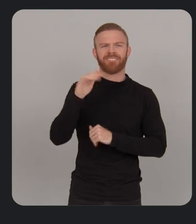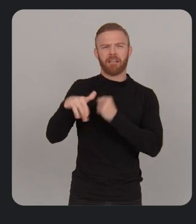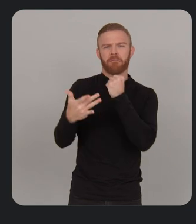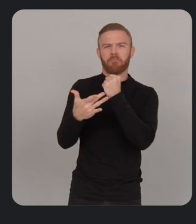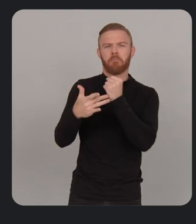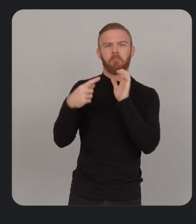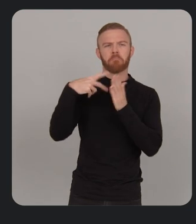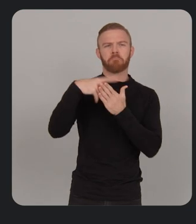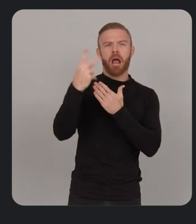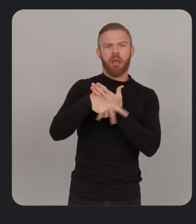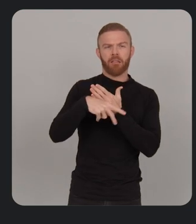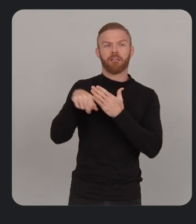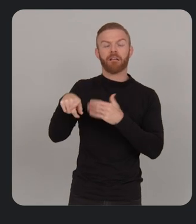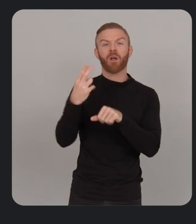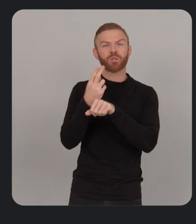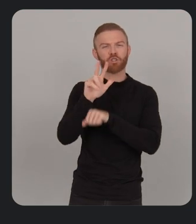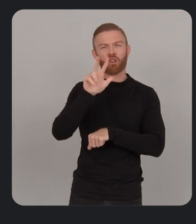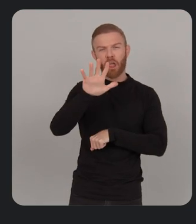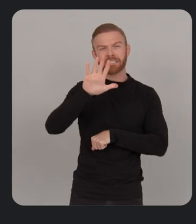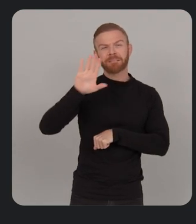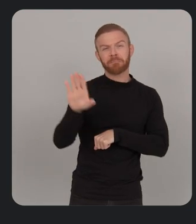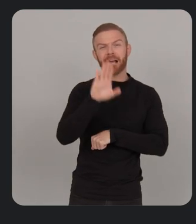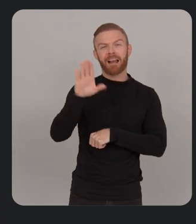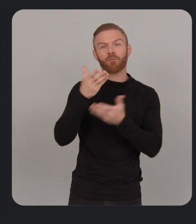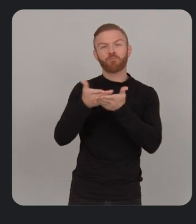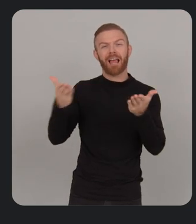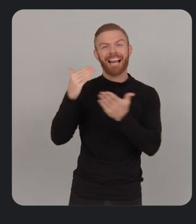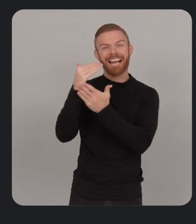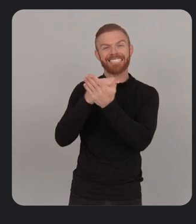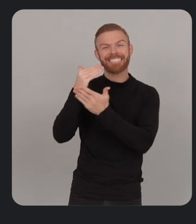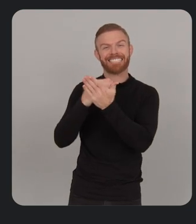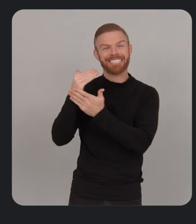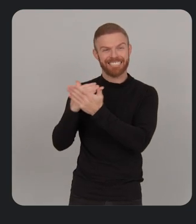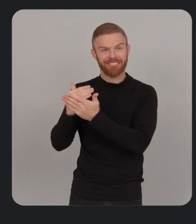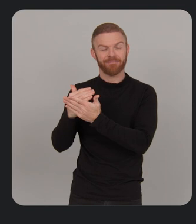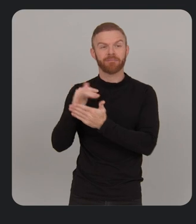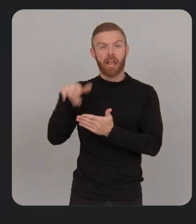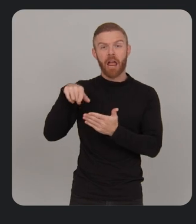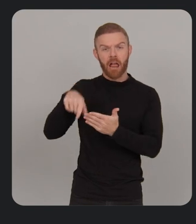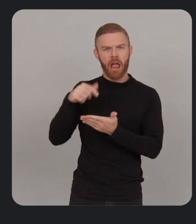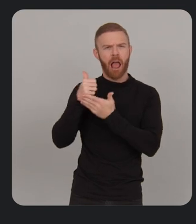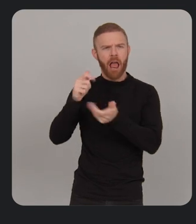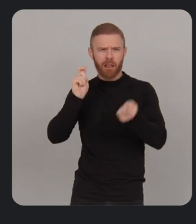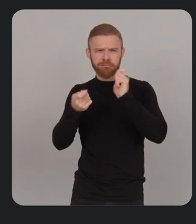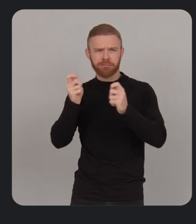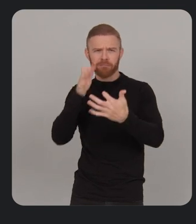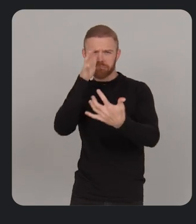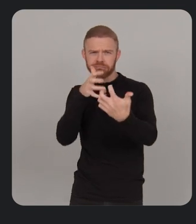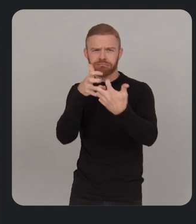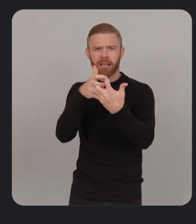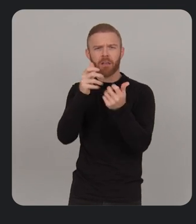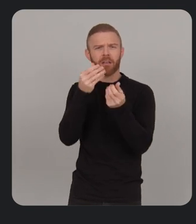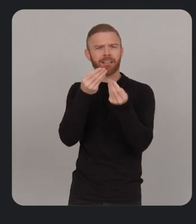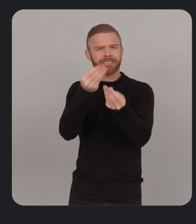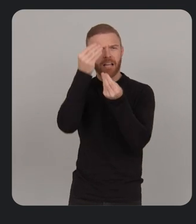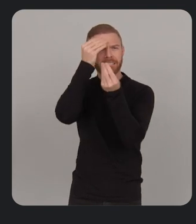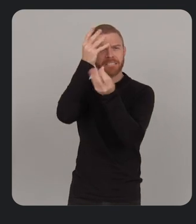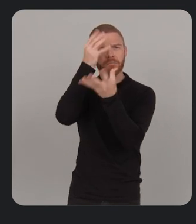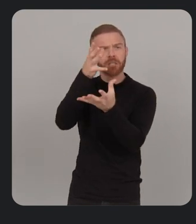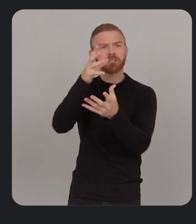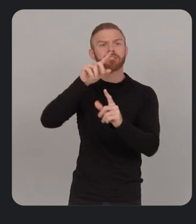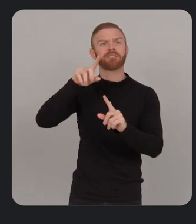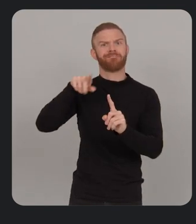enhanced model made up more than 35 billion product listings it dynamically adapts to give you the most up-to-date information